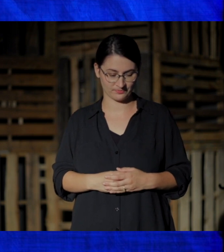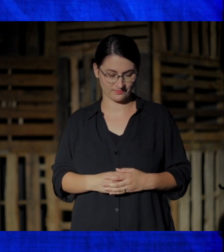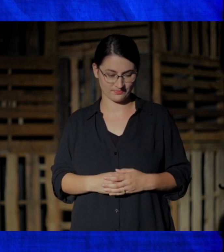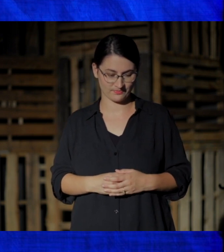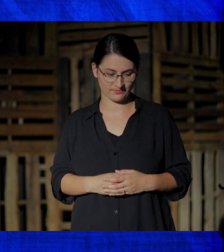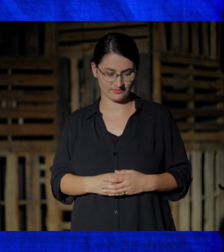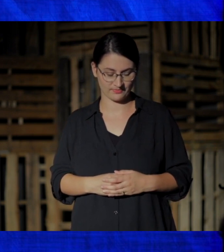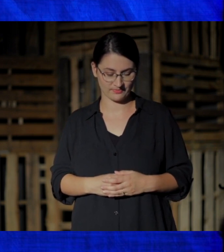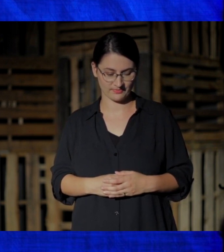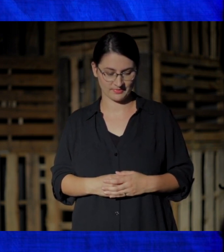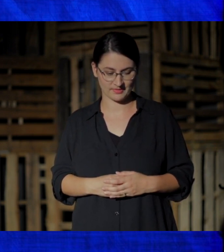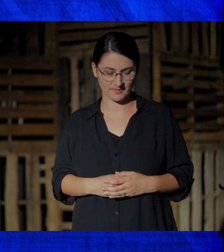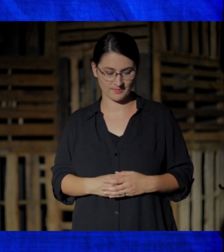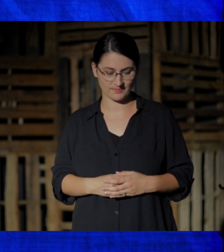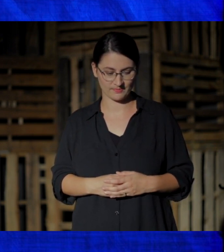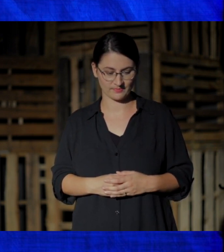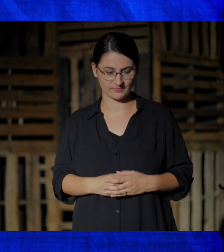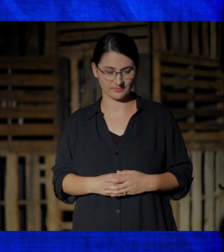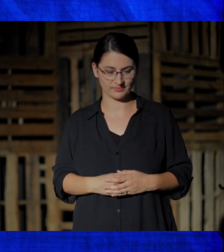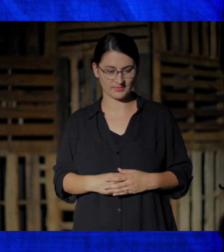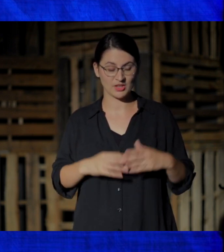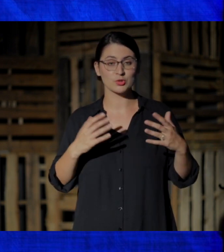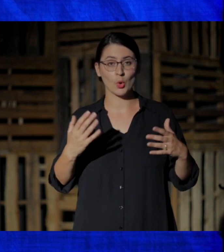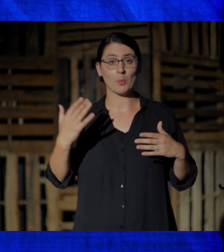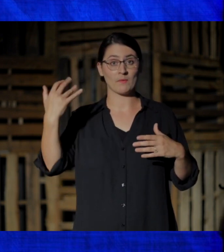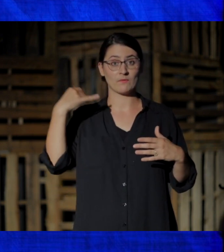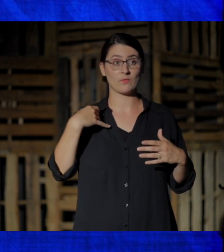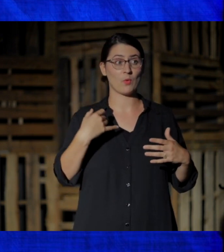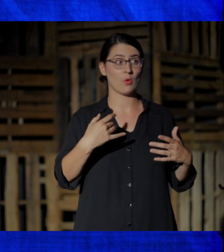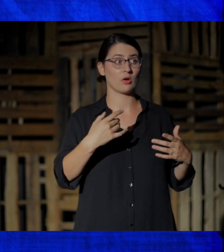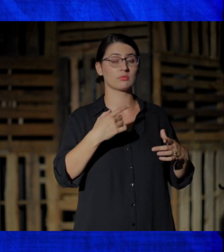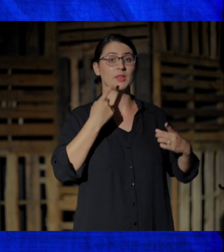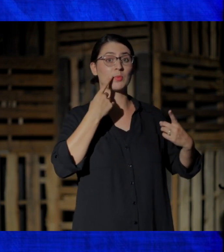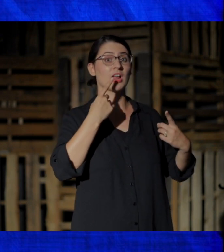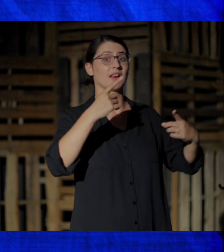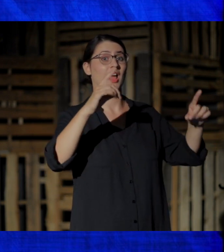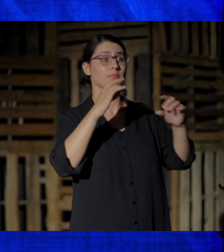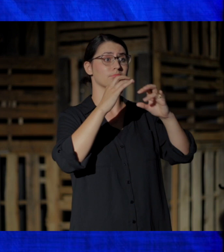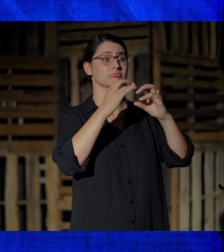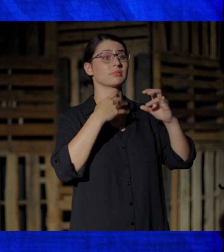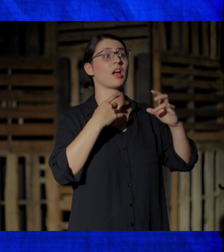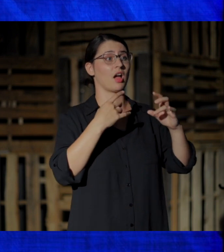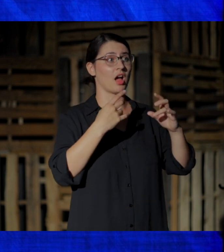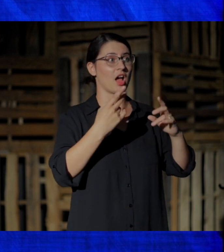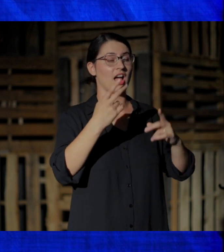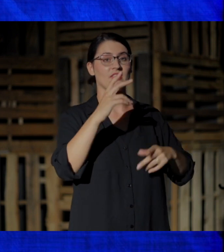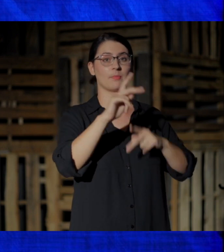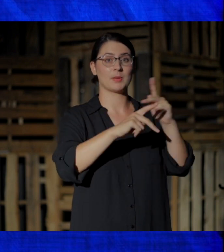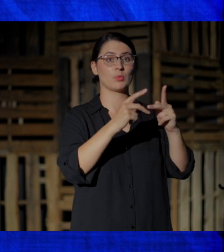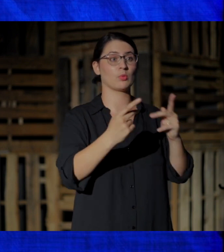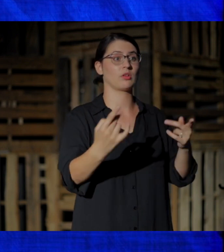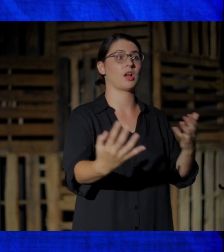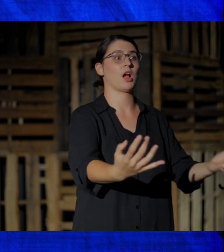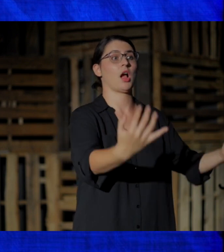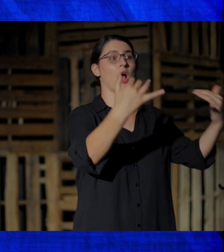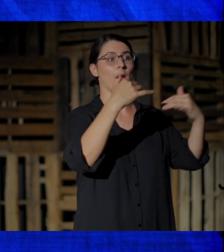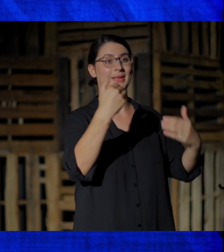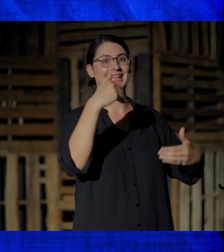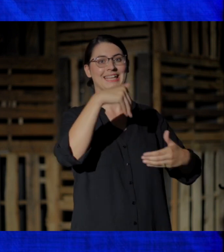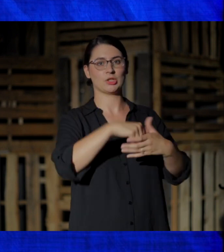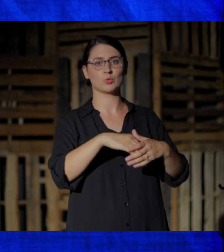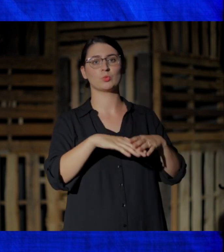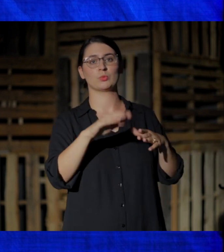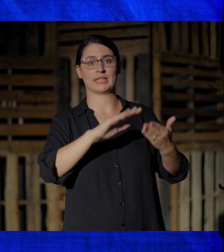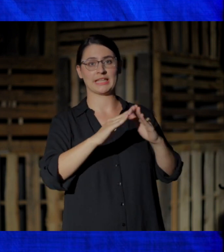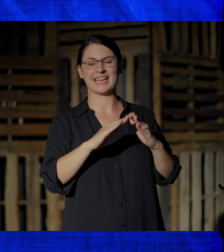into the city. The dignitary is not coming to take people from the city. He's coming to bring his people into the city. When the trumpets